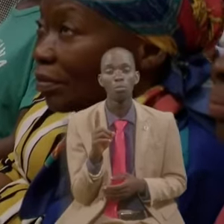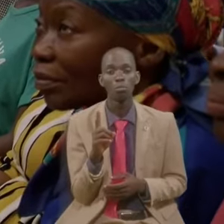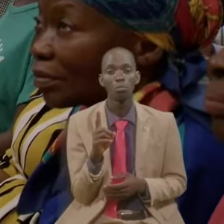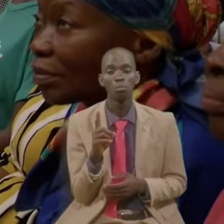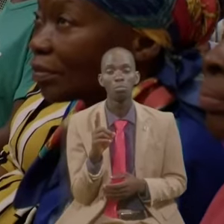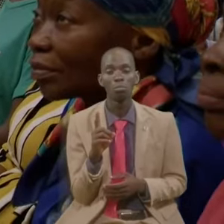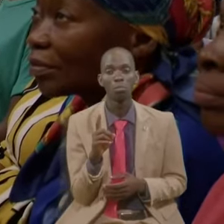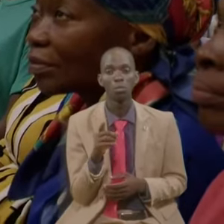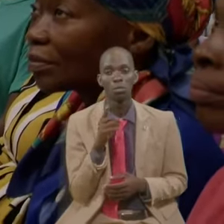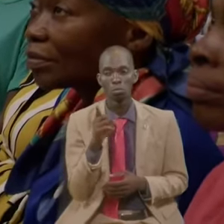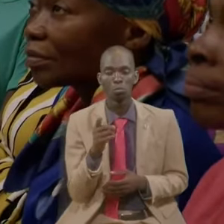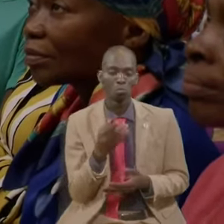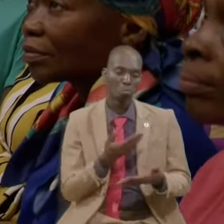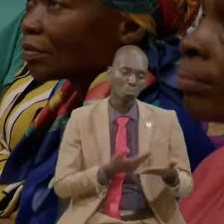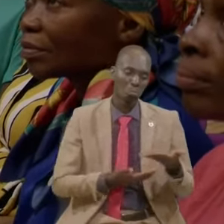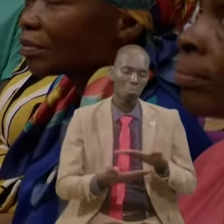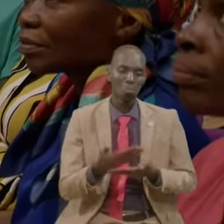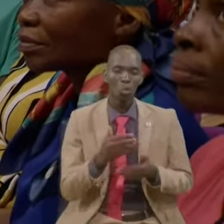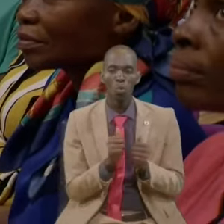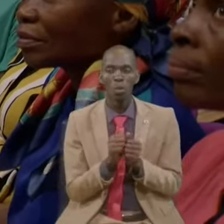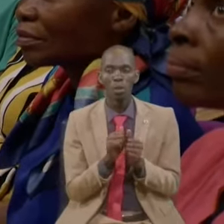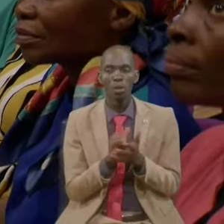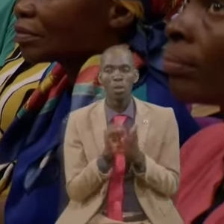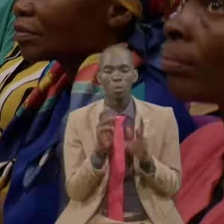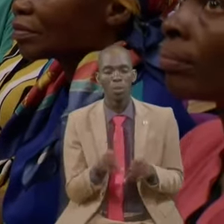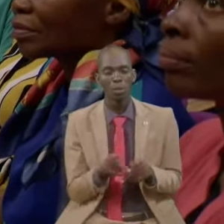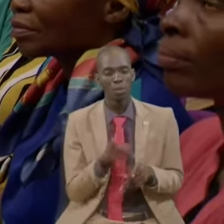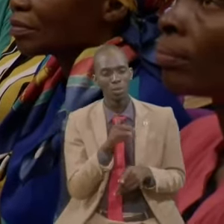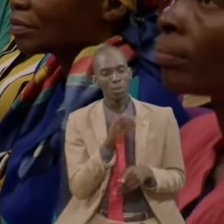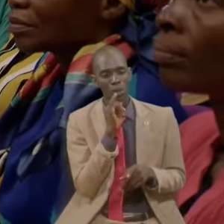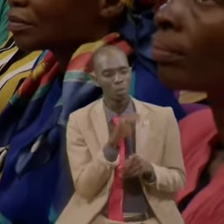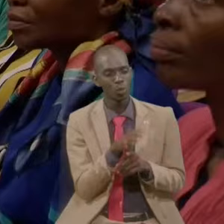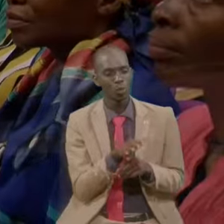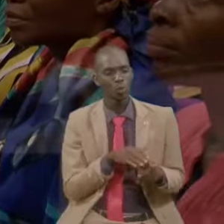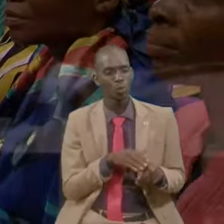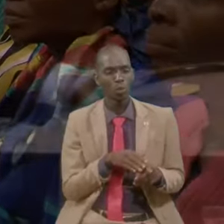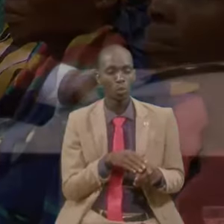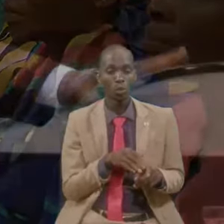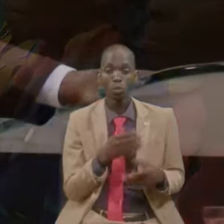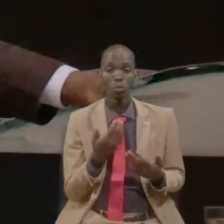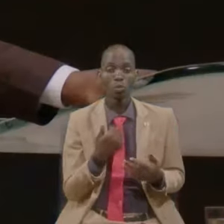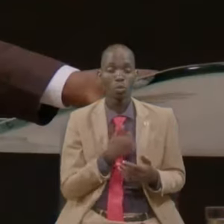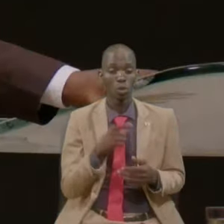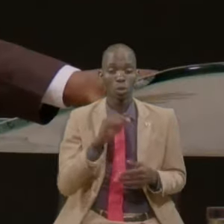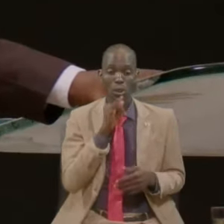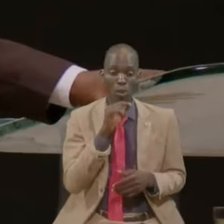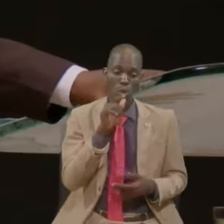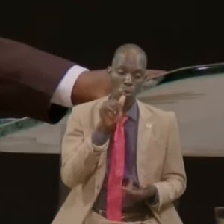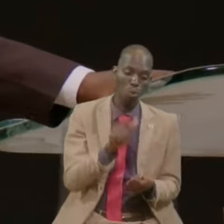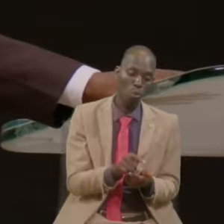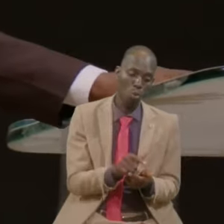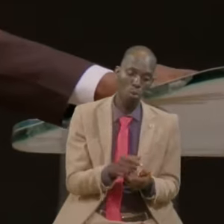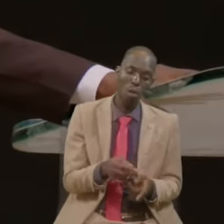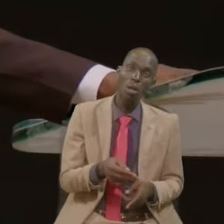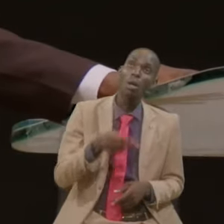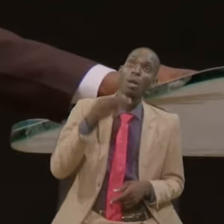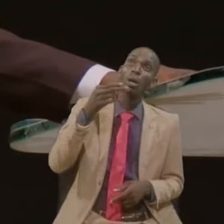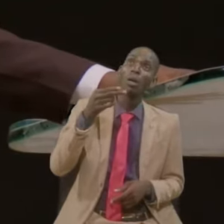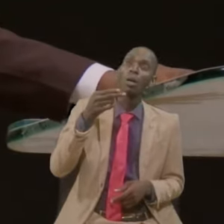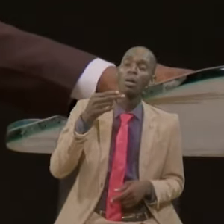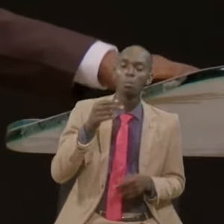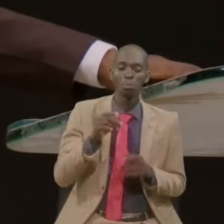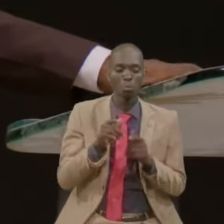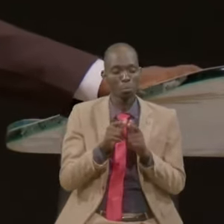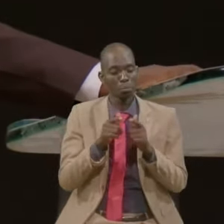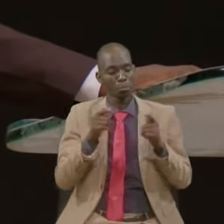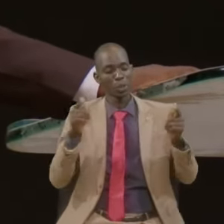you know, relating with is low, is high, is big, is